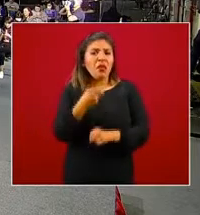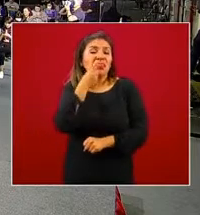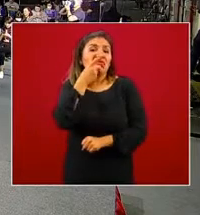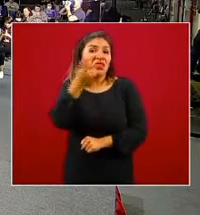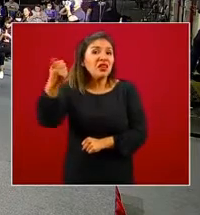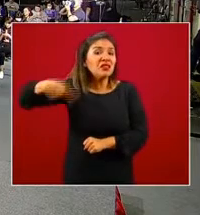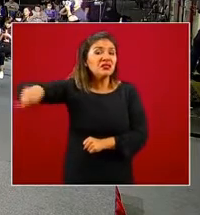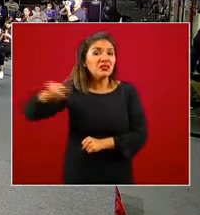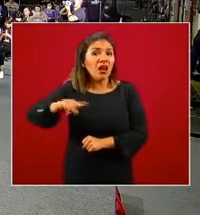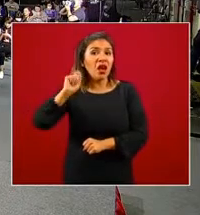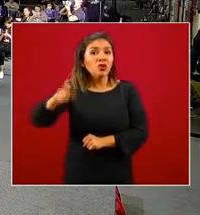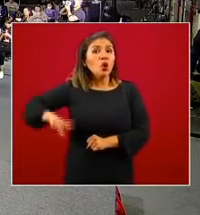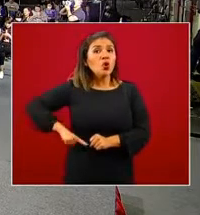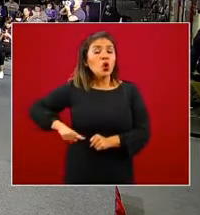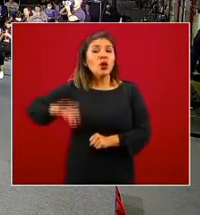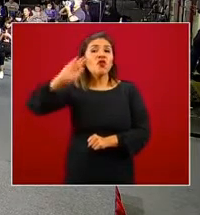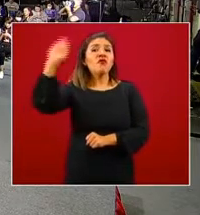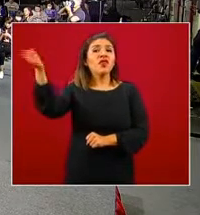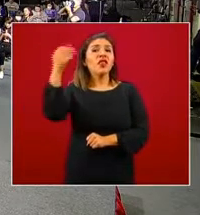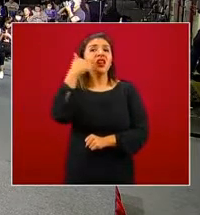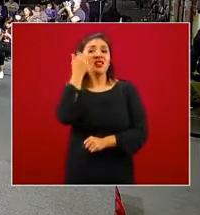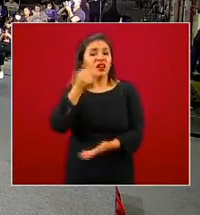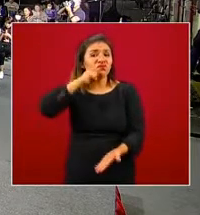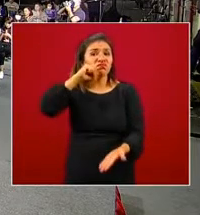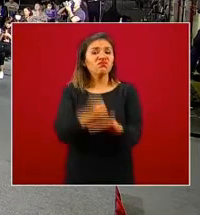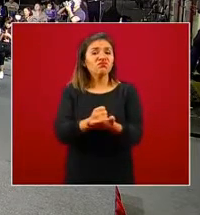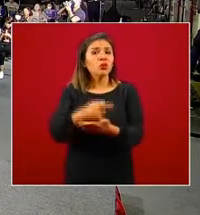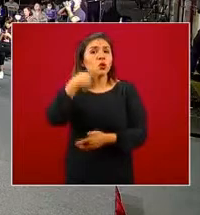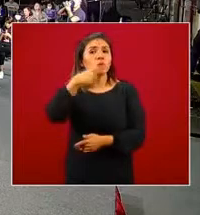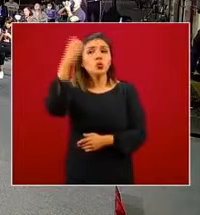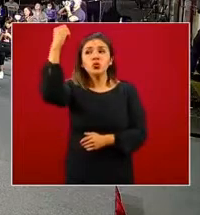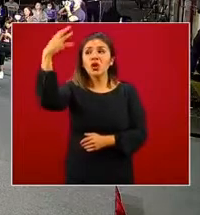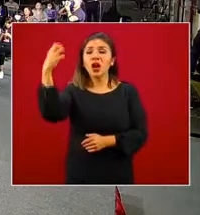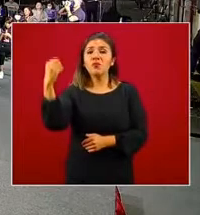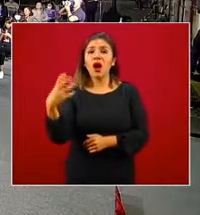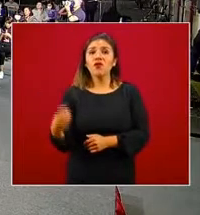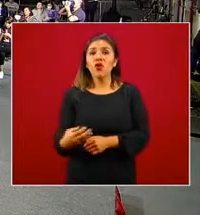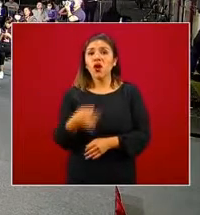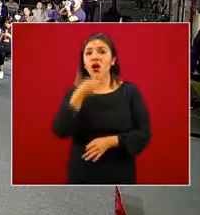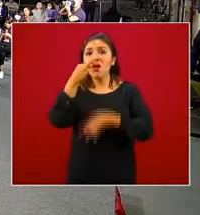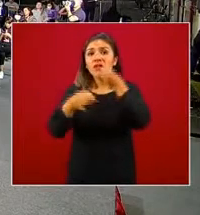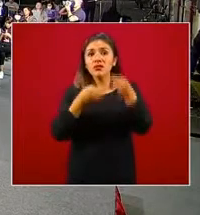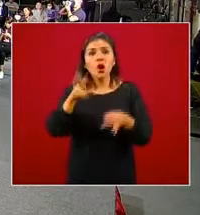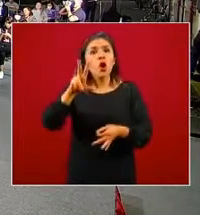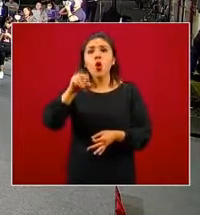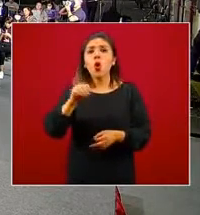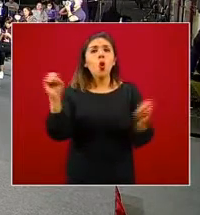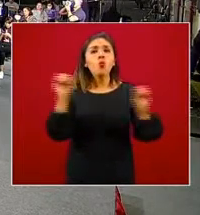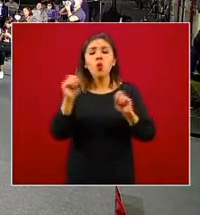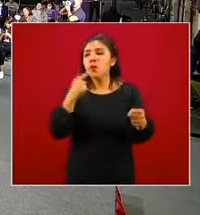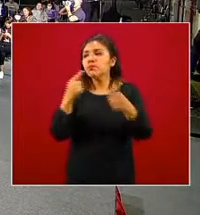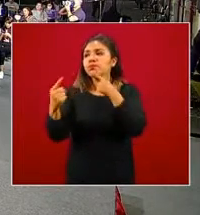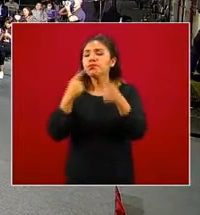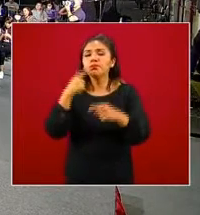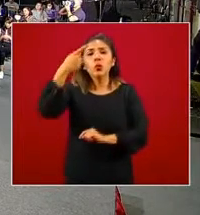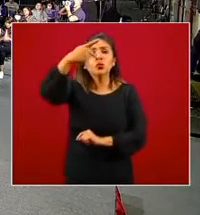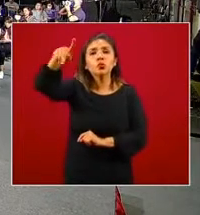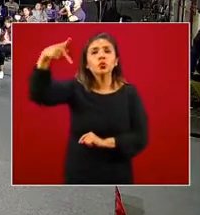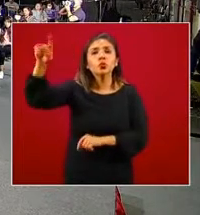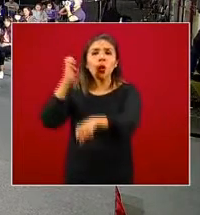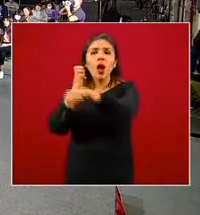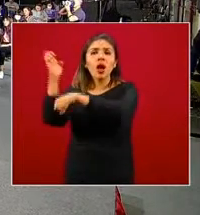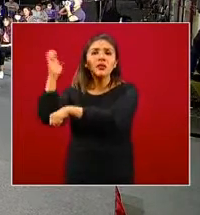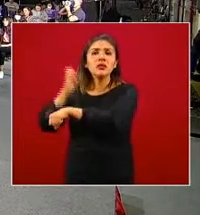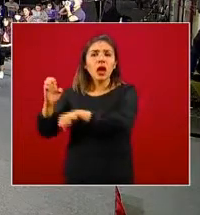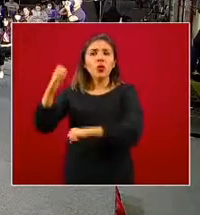governors upset? It seems that some were. They said the federal government wants to create its own stoplight and is not